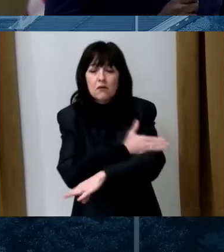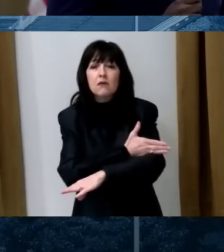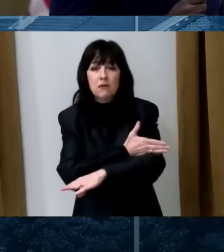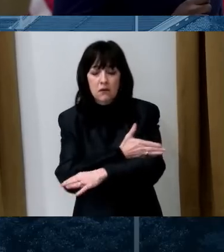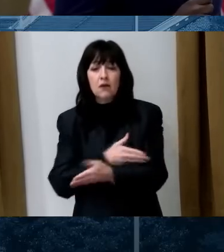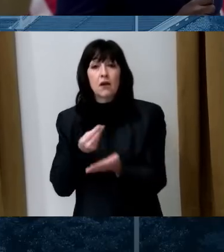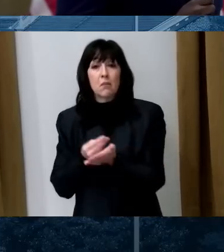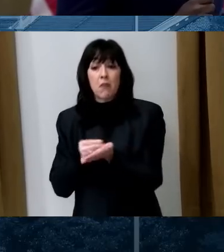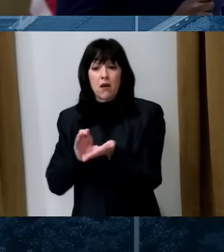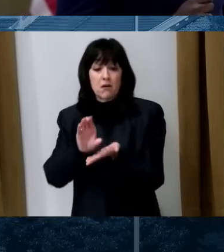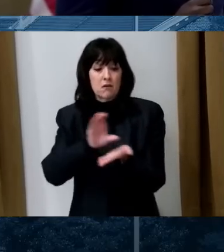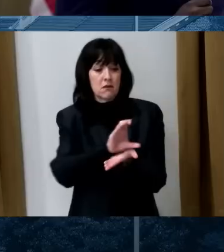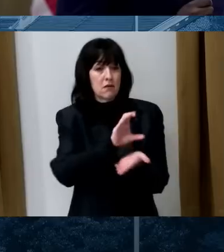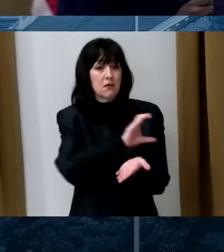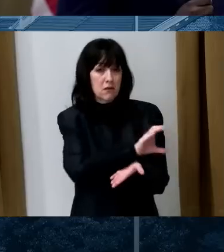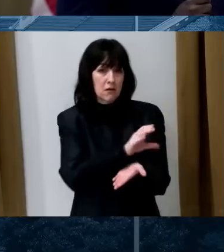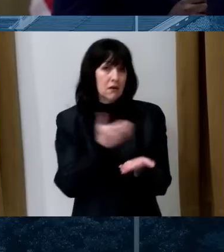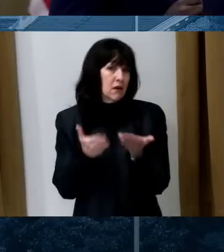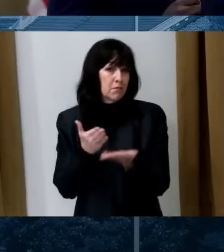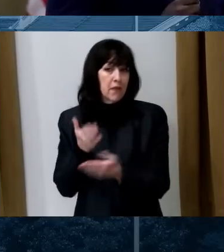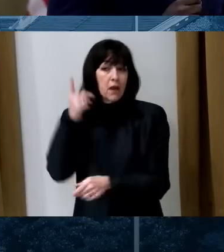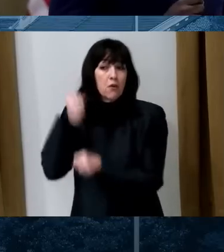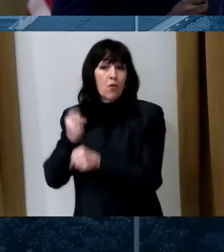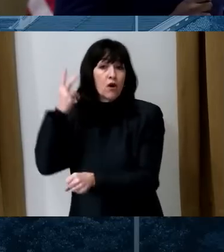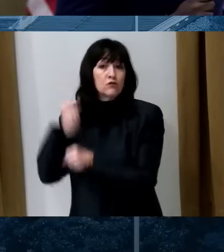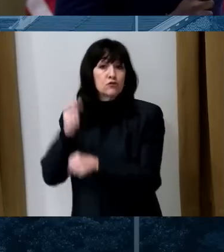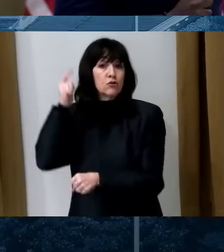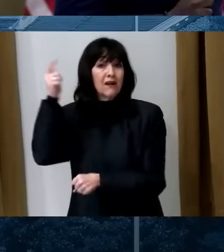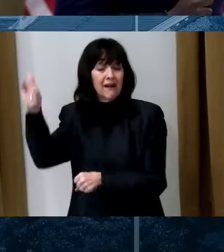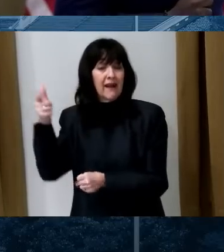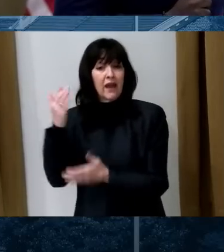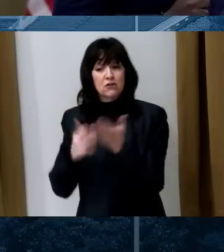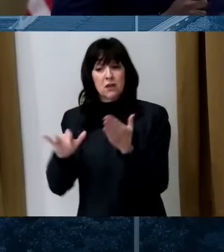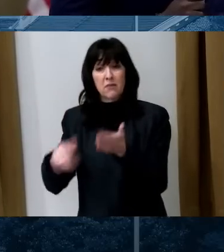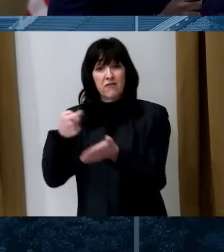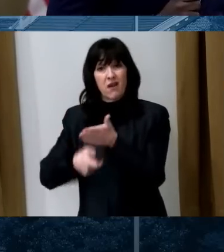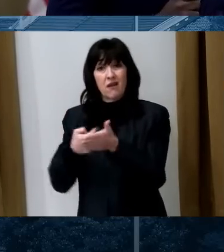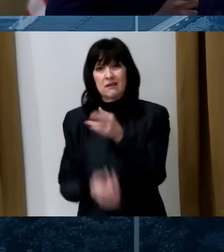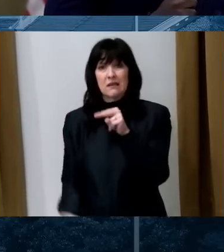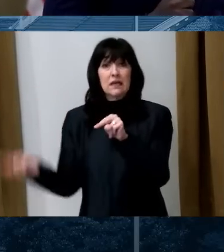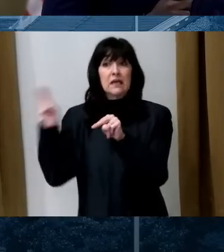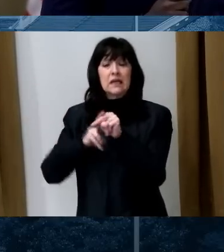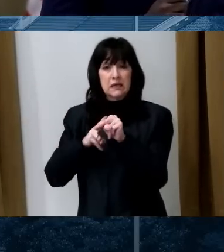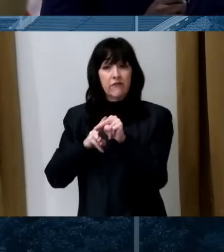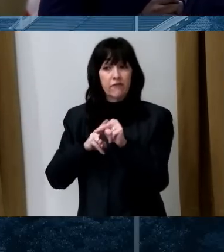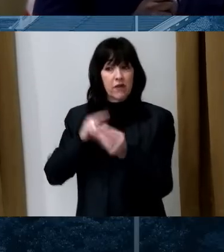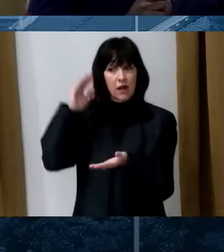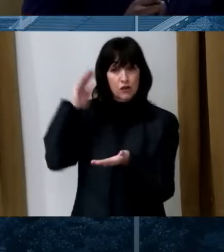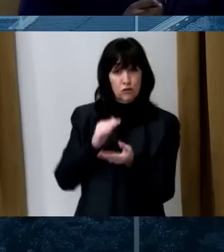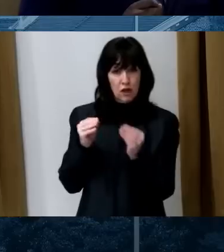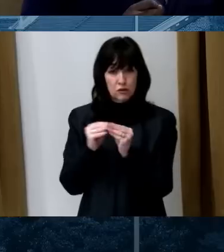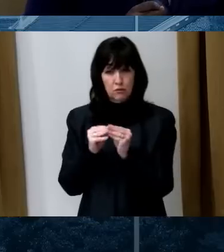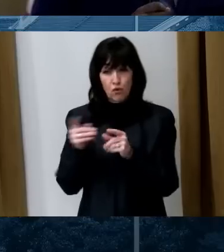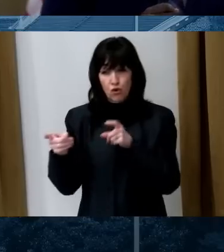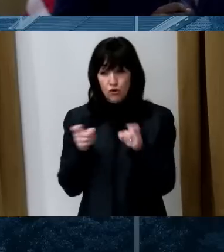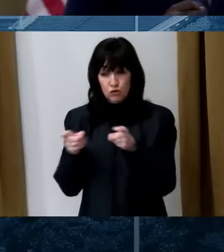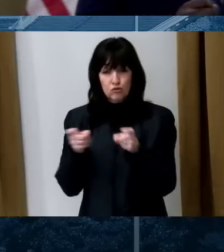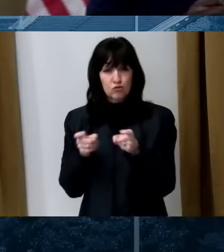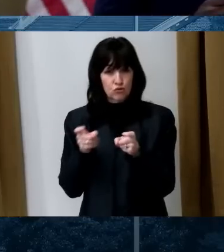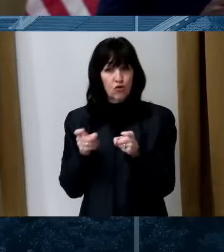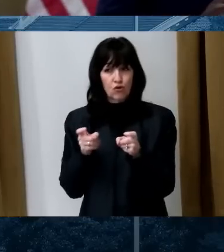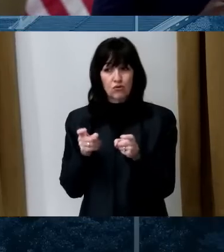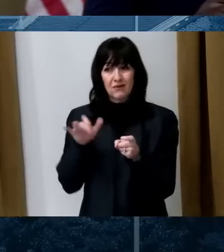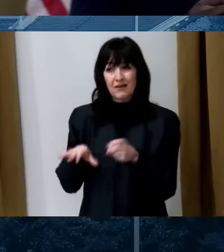in a couple of years or a year or two, some of the inflationary impacts are going to go down. We've been seeing inflation between 20 and 40% in